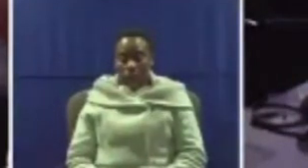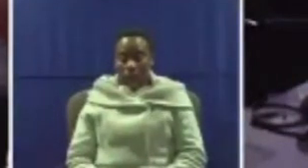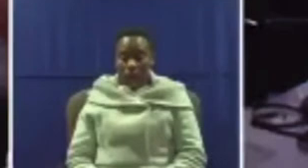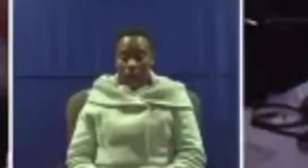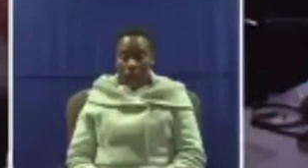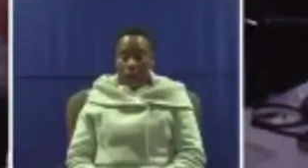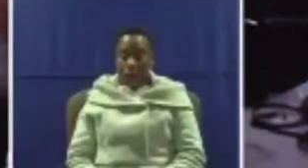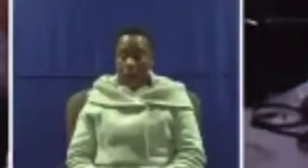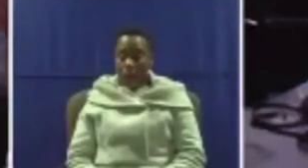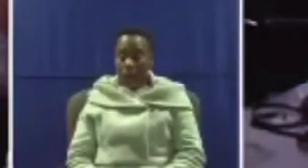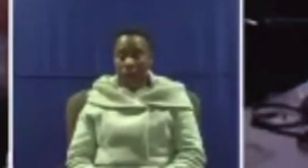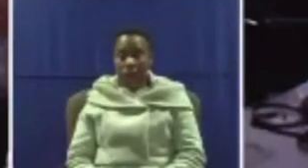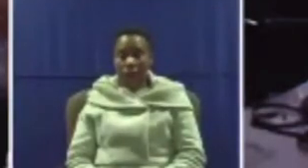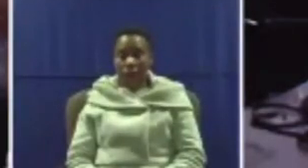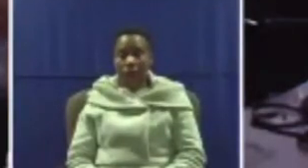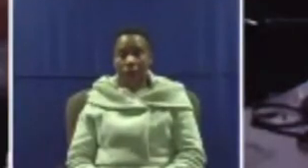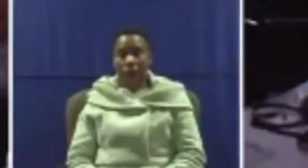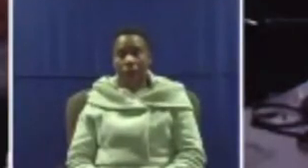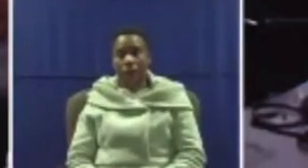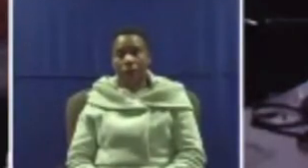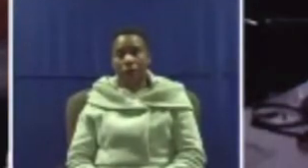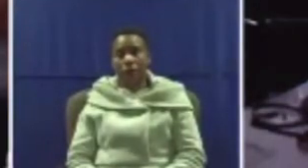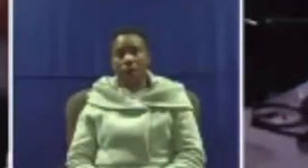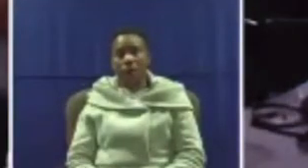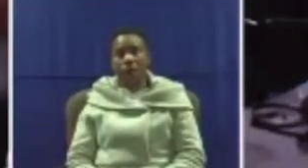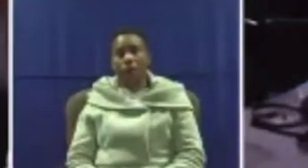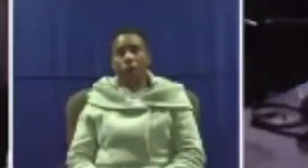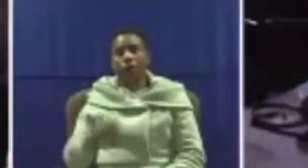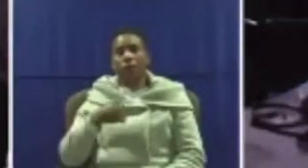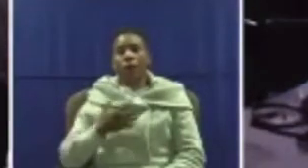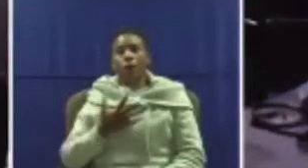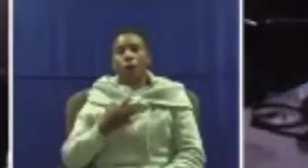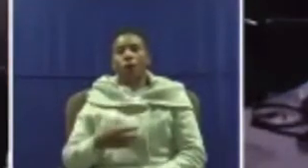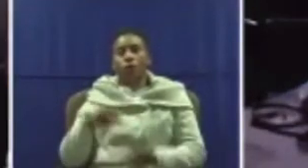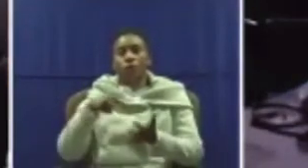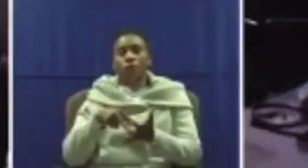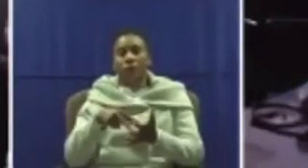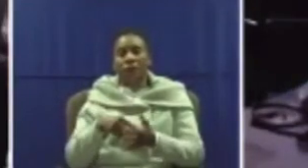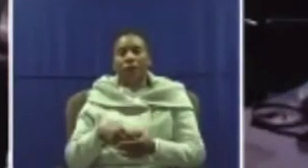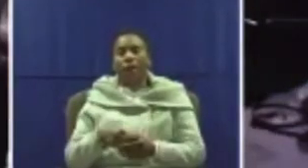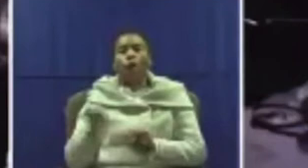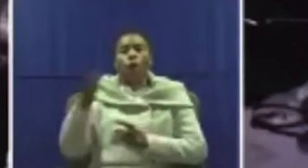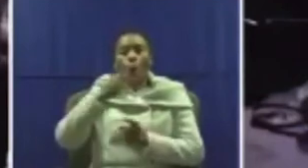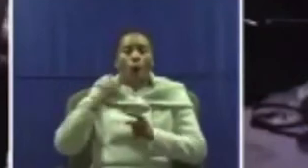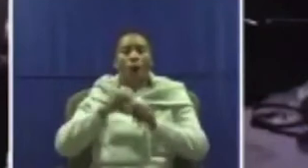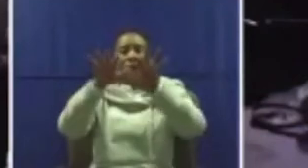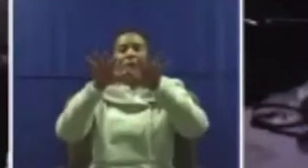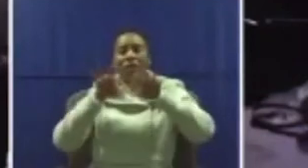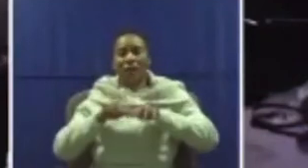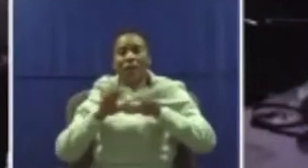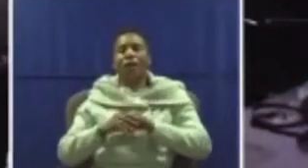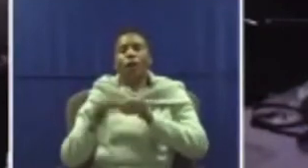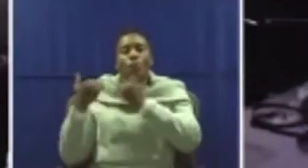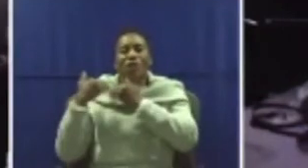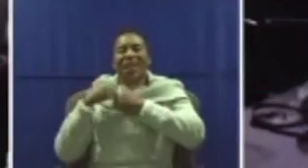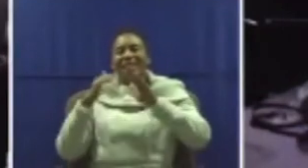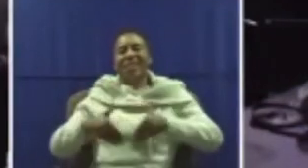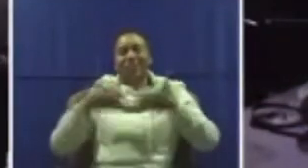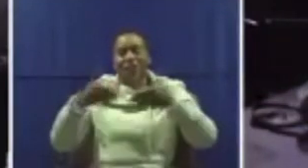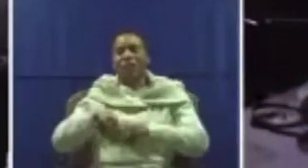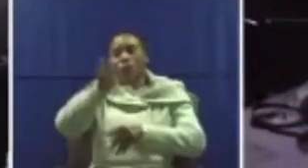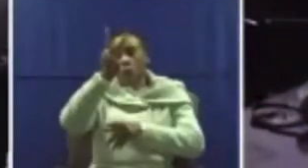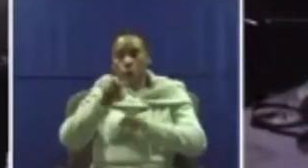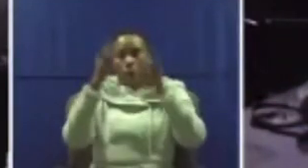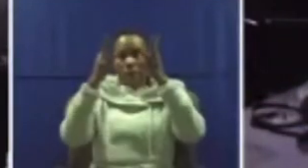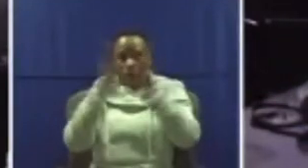Yes. Call the I want to rise on a different rule, Speaker. Call the parliamentary protection. I'm rising in terms of rule 77. Get the two